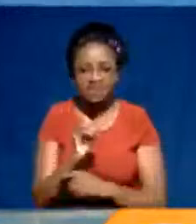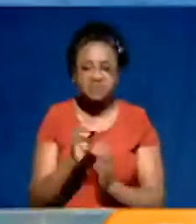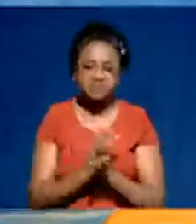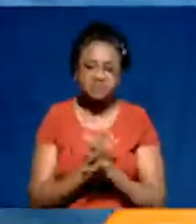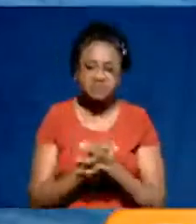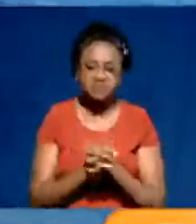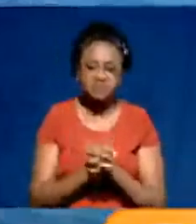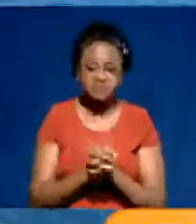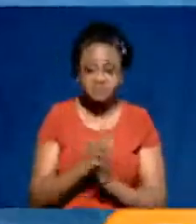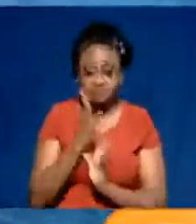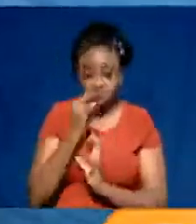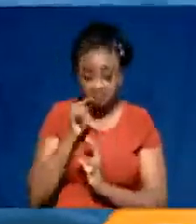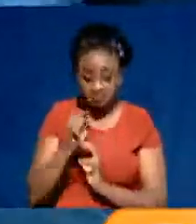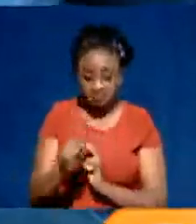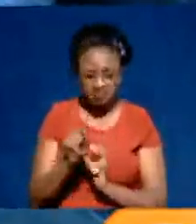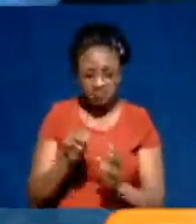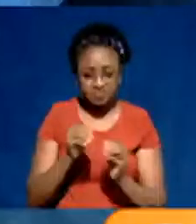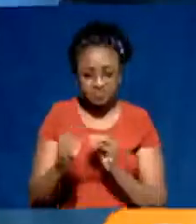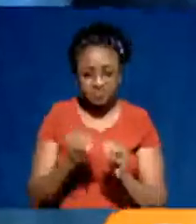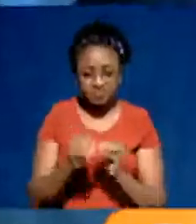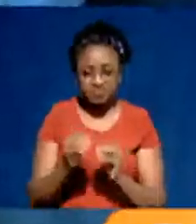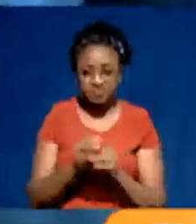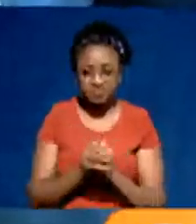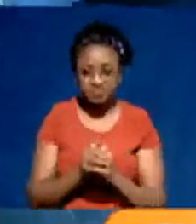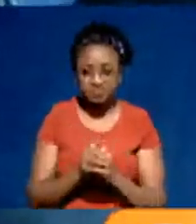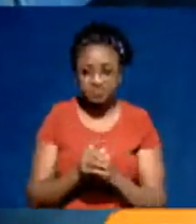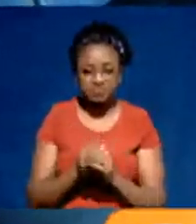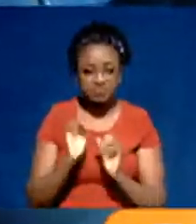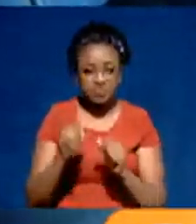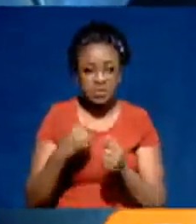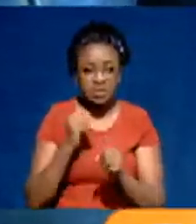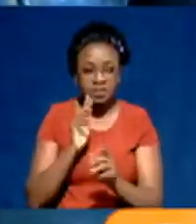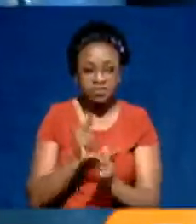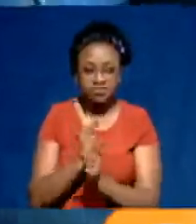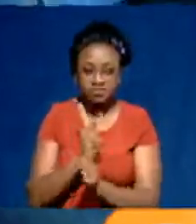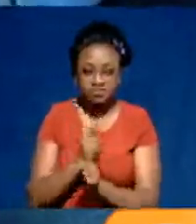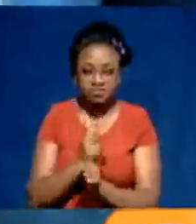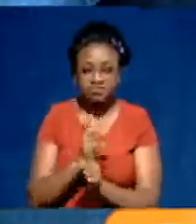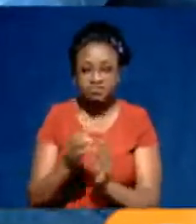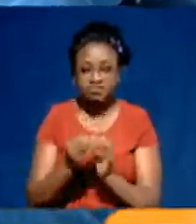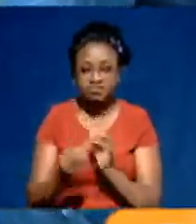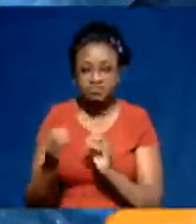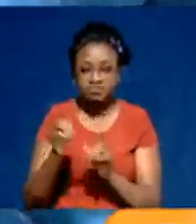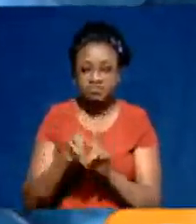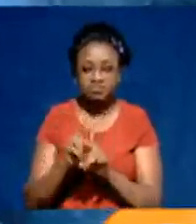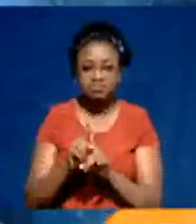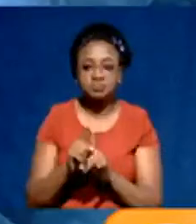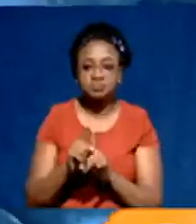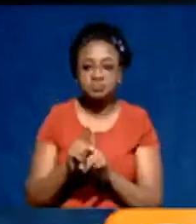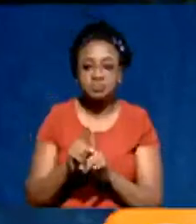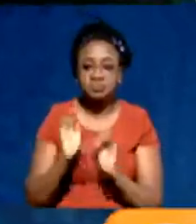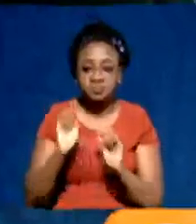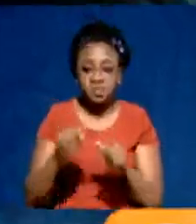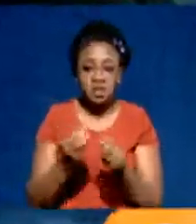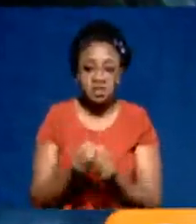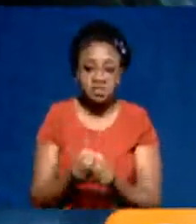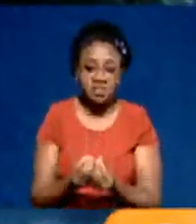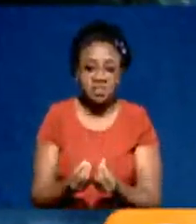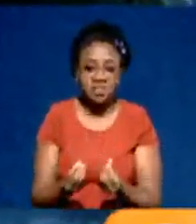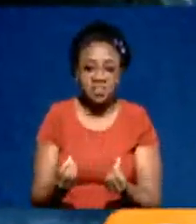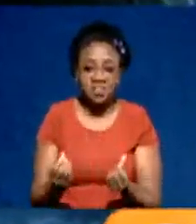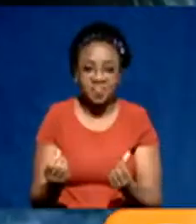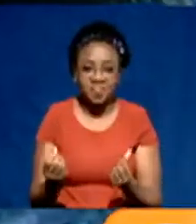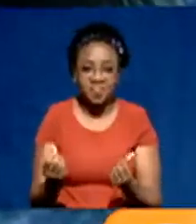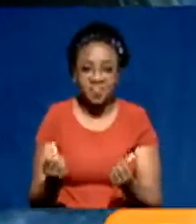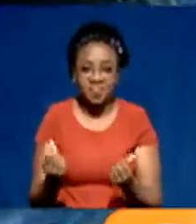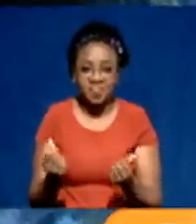materials is because first, it's long lasting, it is safe for the environment, it's also biodegradable. So once you're done with the cages,